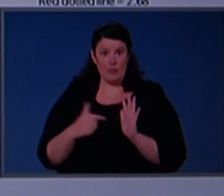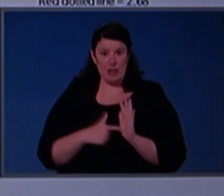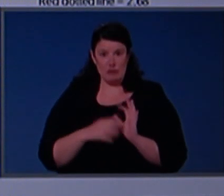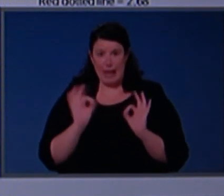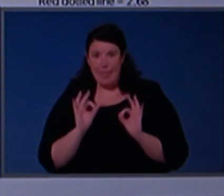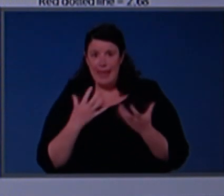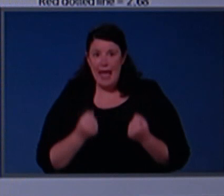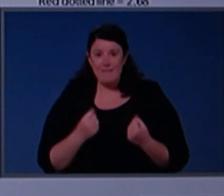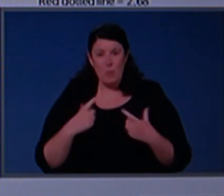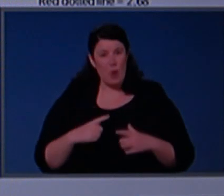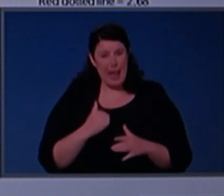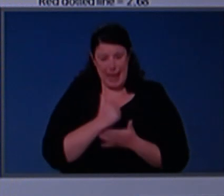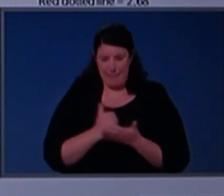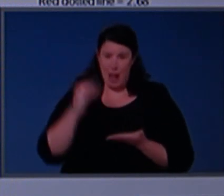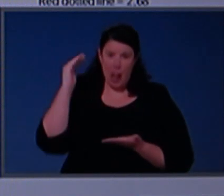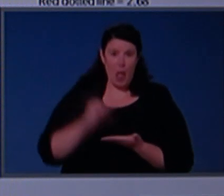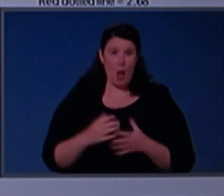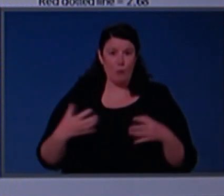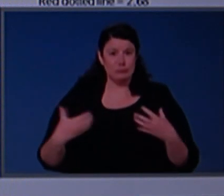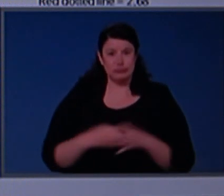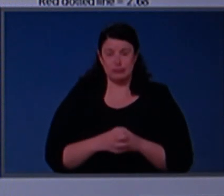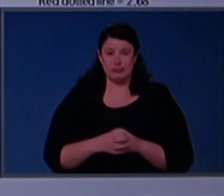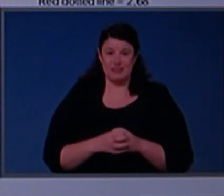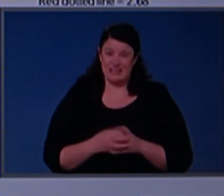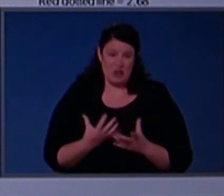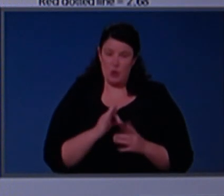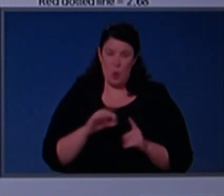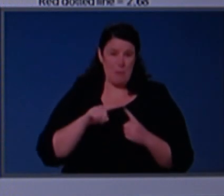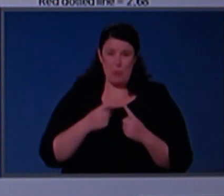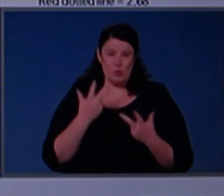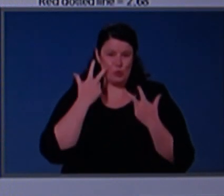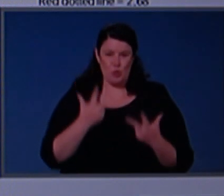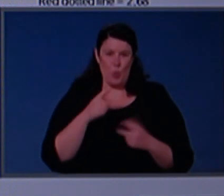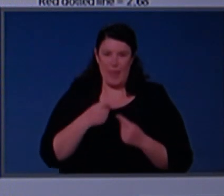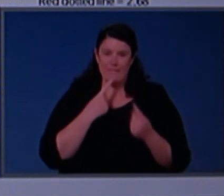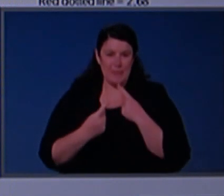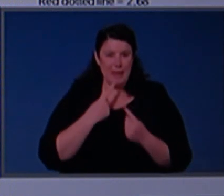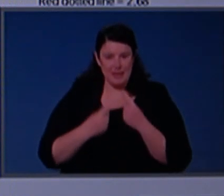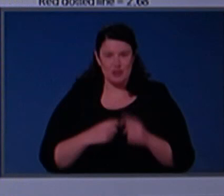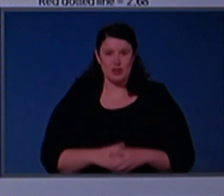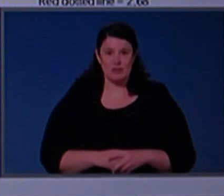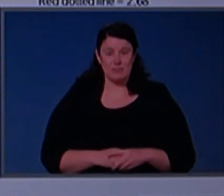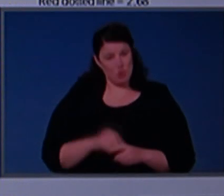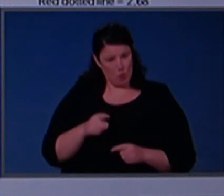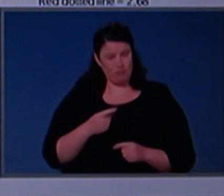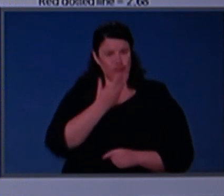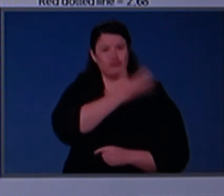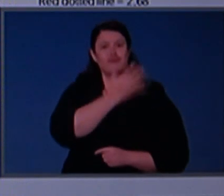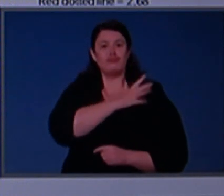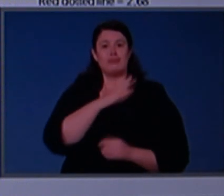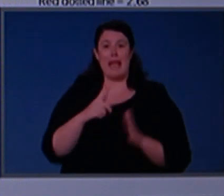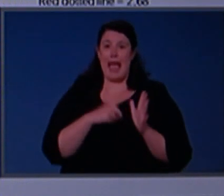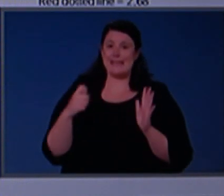no statistical purpose in showing them. So it should be a mark of pride to not be on this